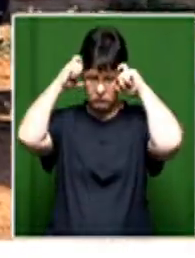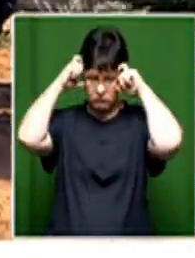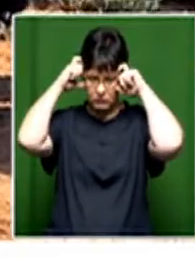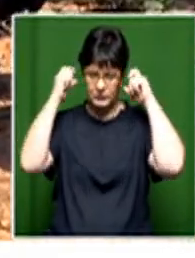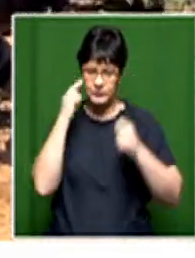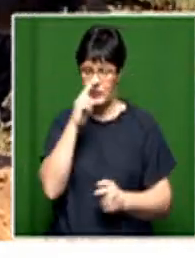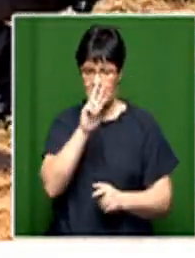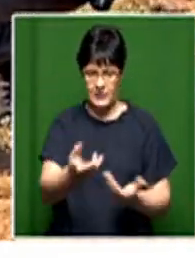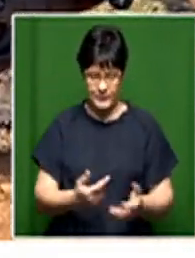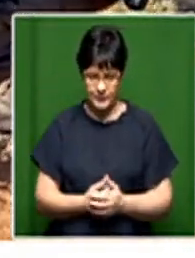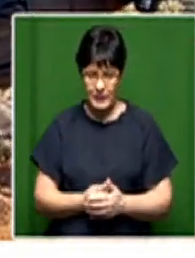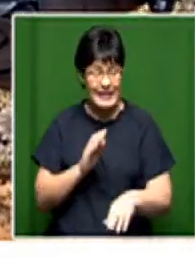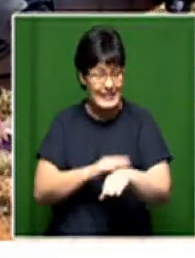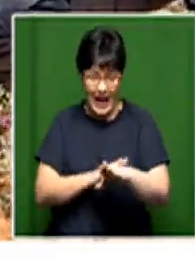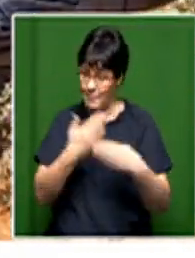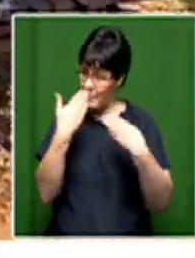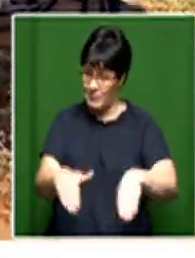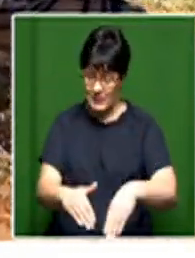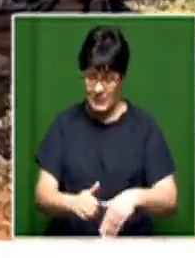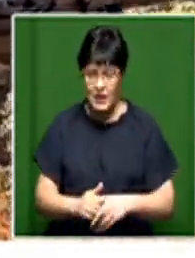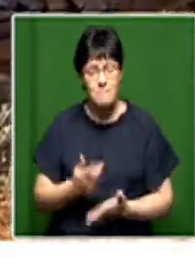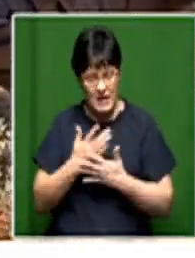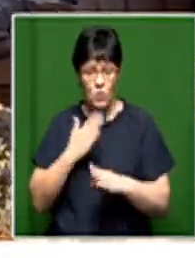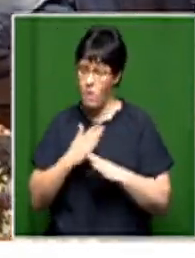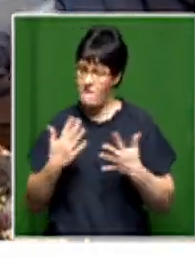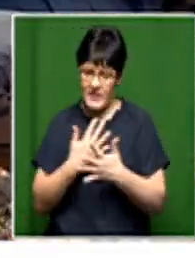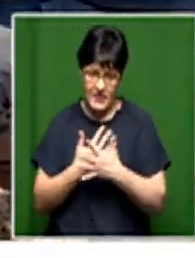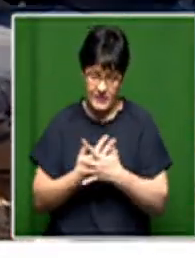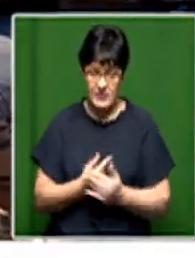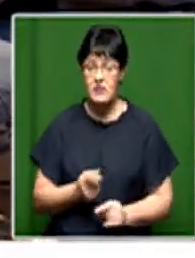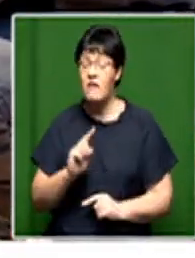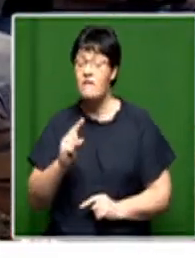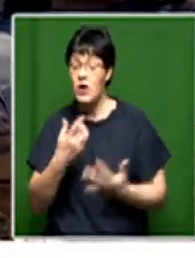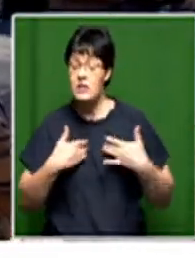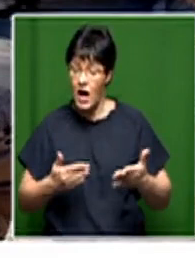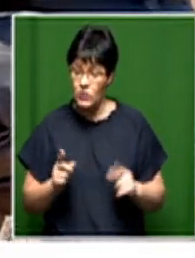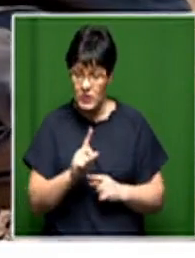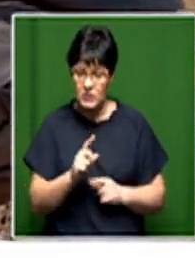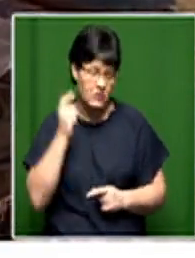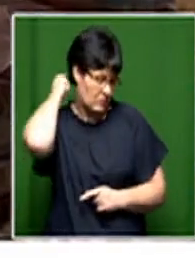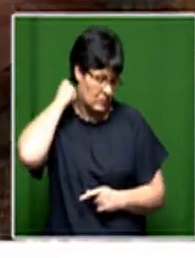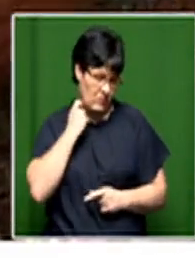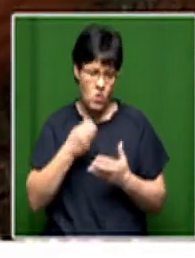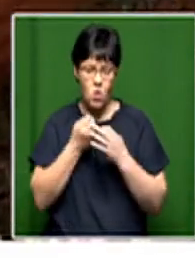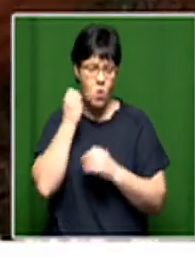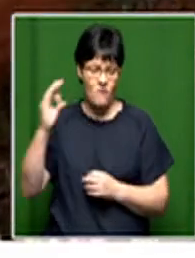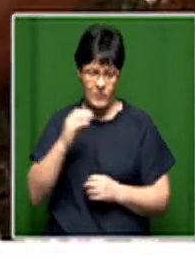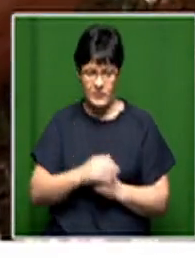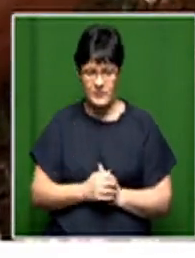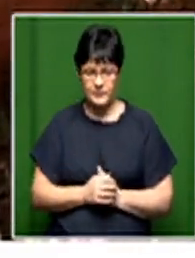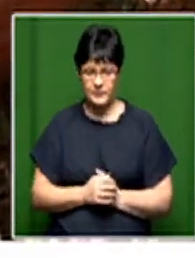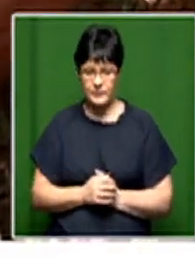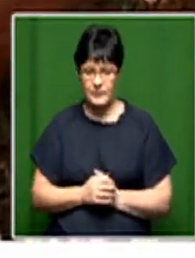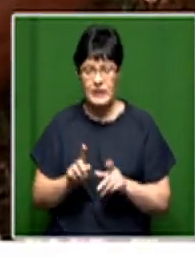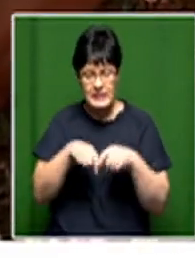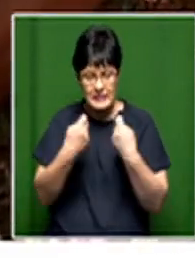on. They have limited time and have to work quickly. They first start by removing his collar.